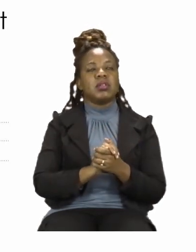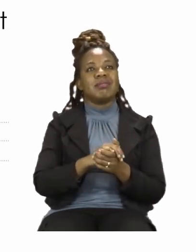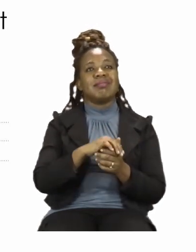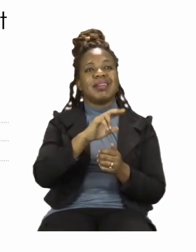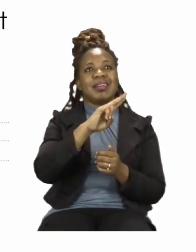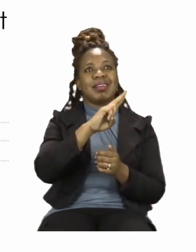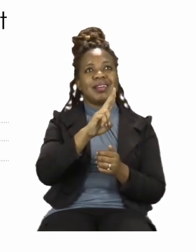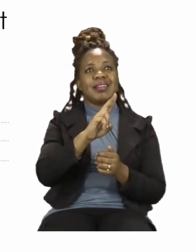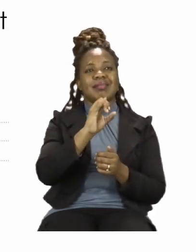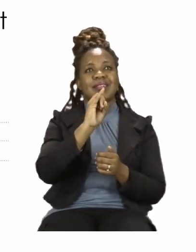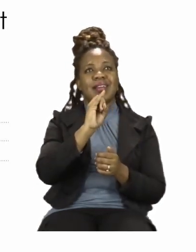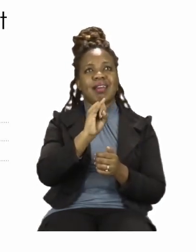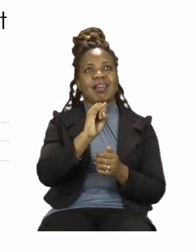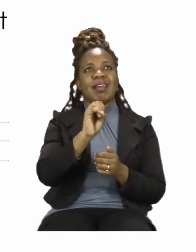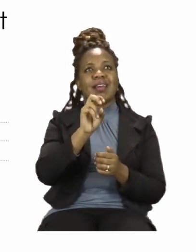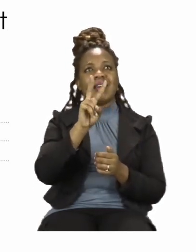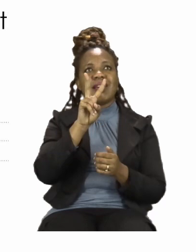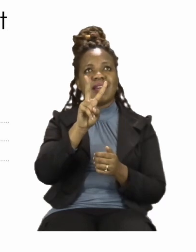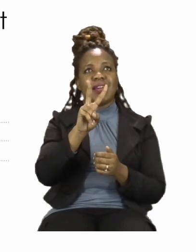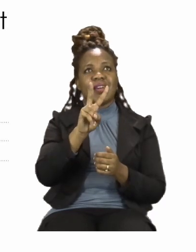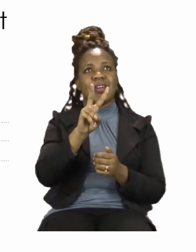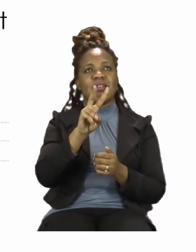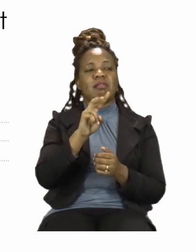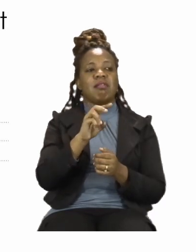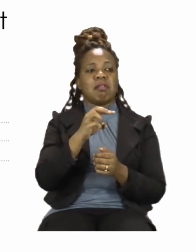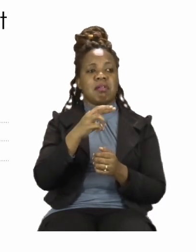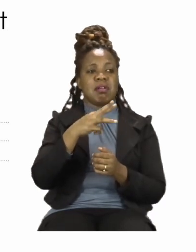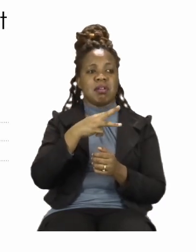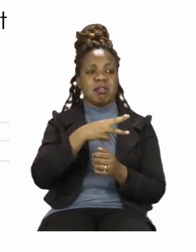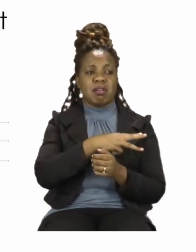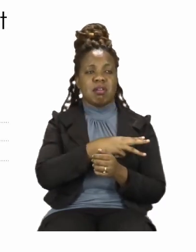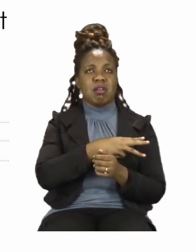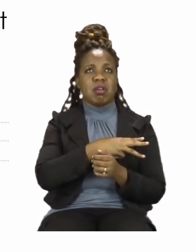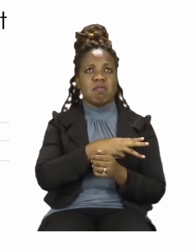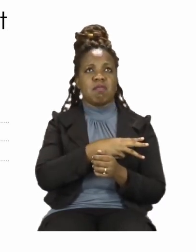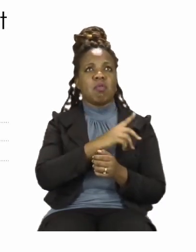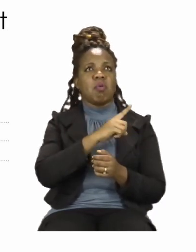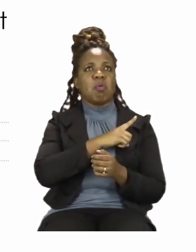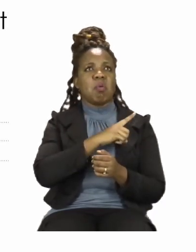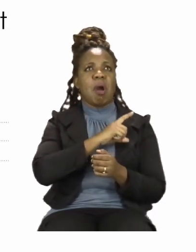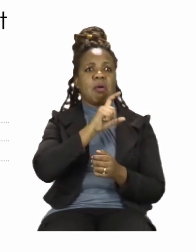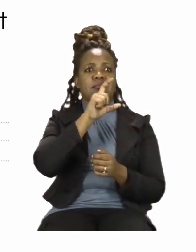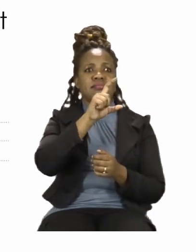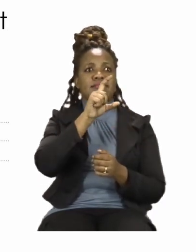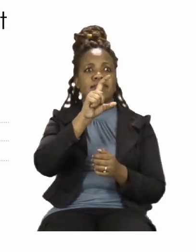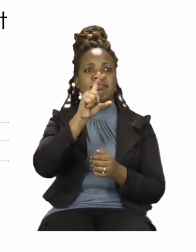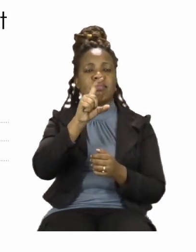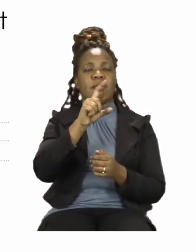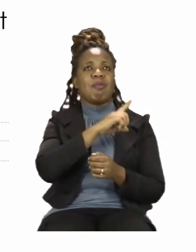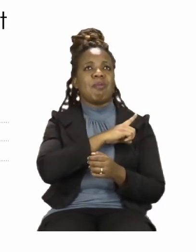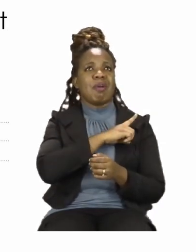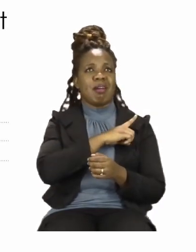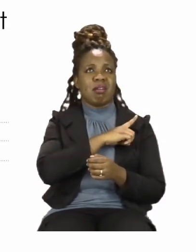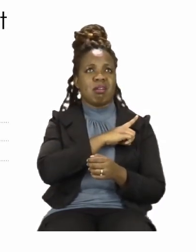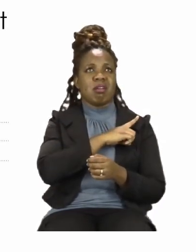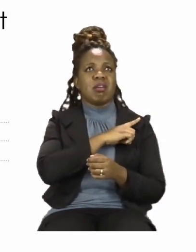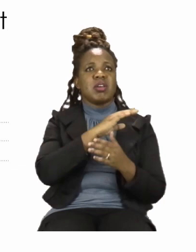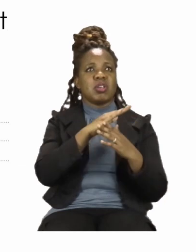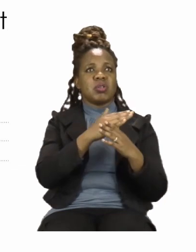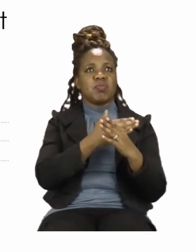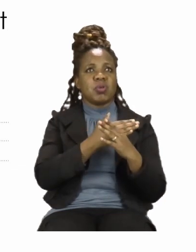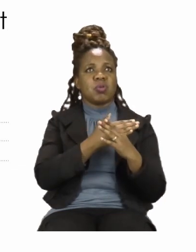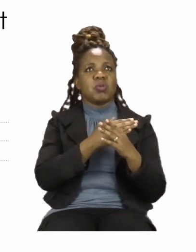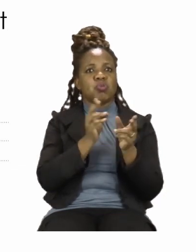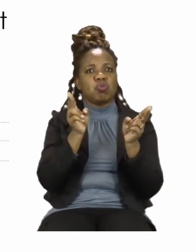HIV is because we have made it into a smaller word for us to read. So HIV will be in